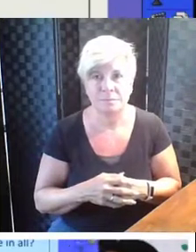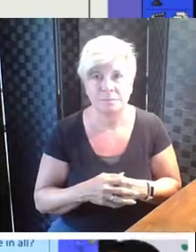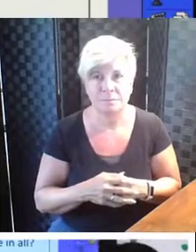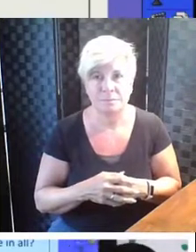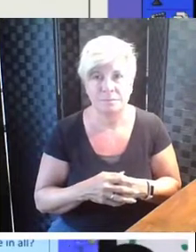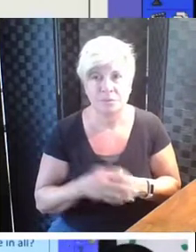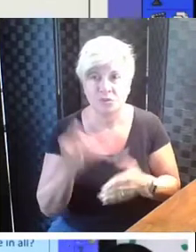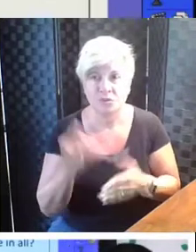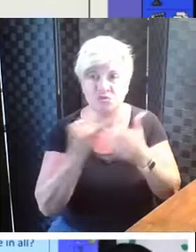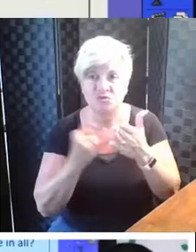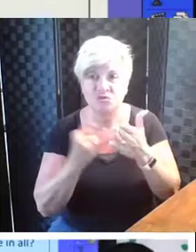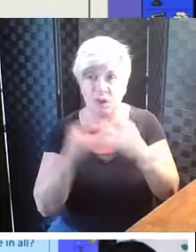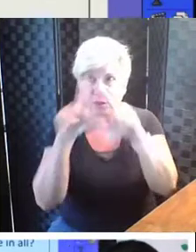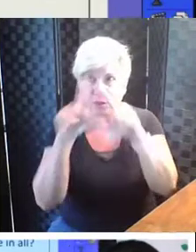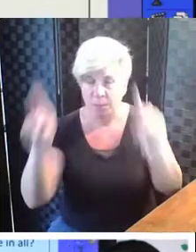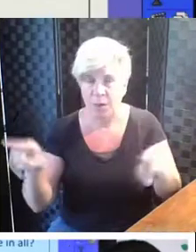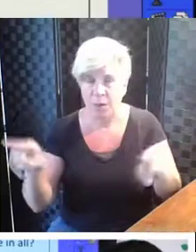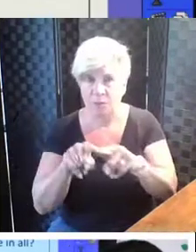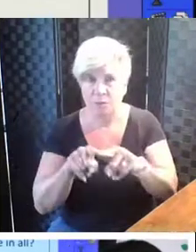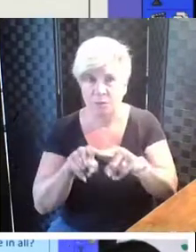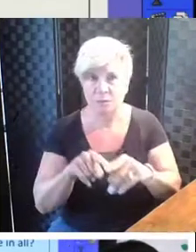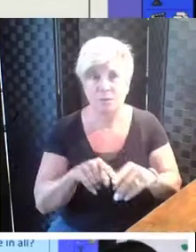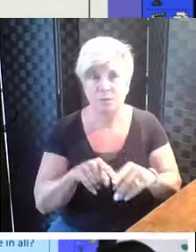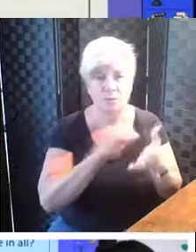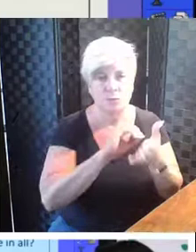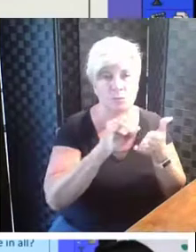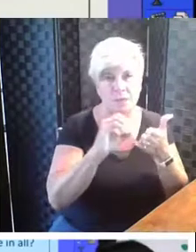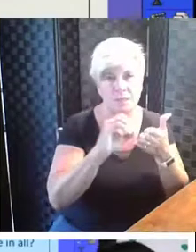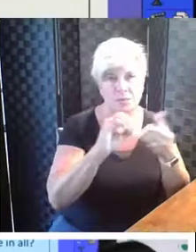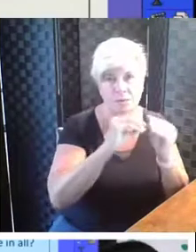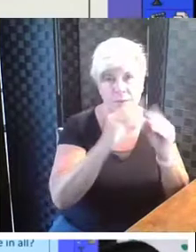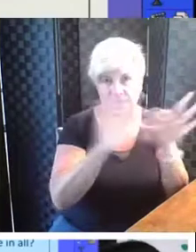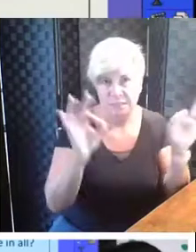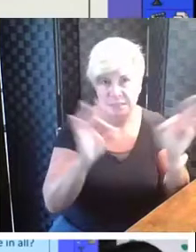Draw your model and your equation.